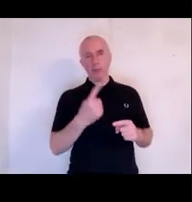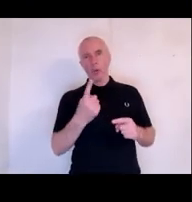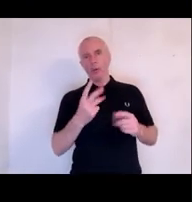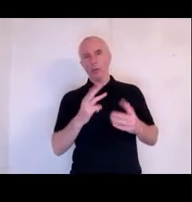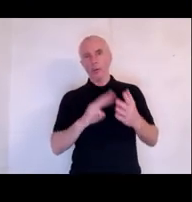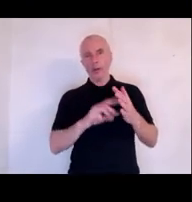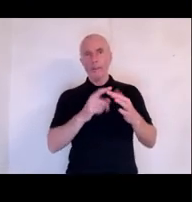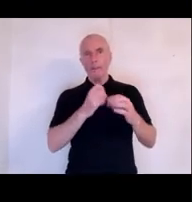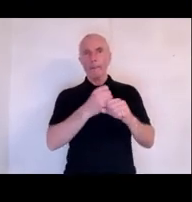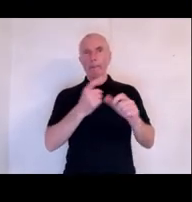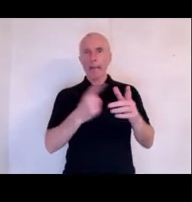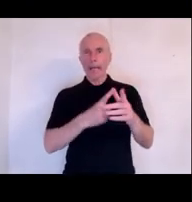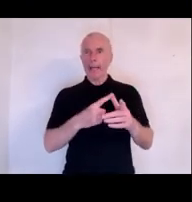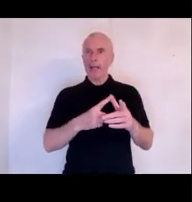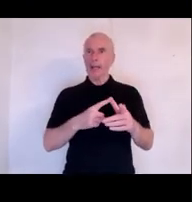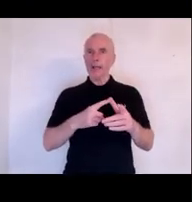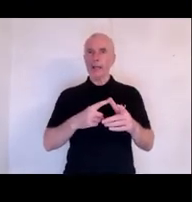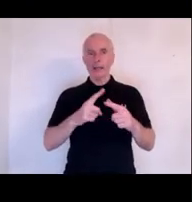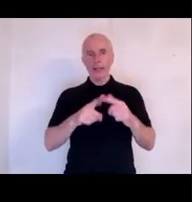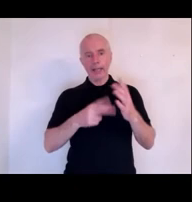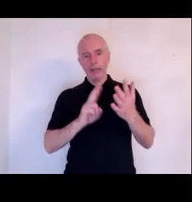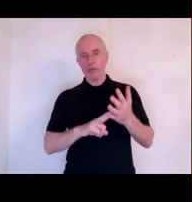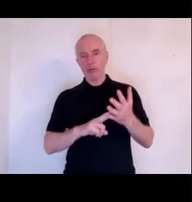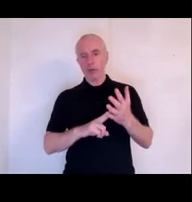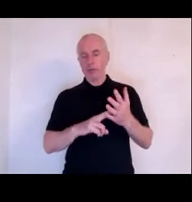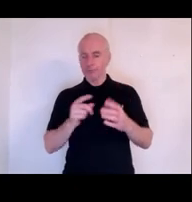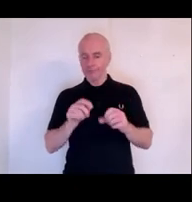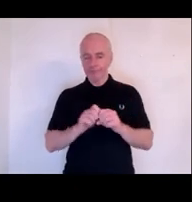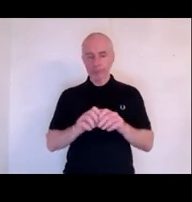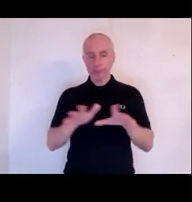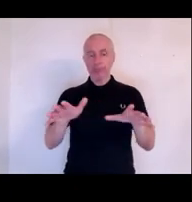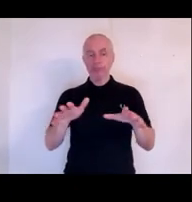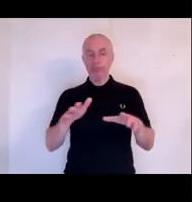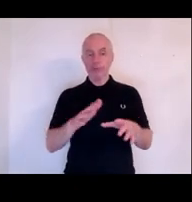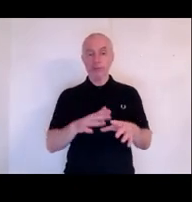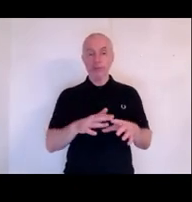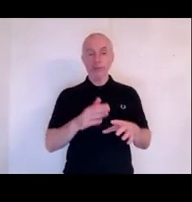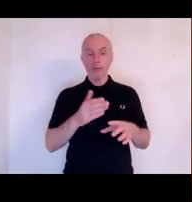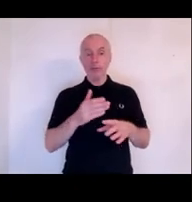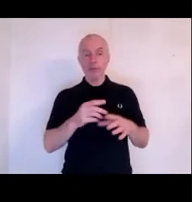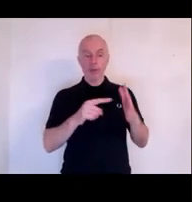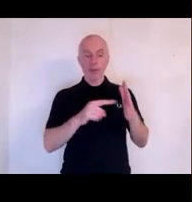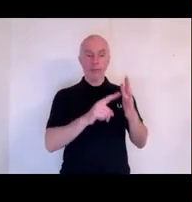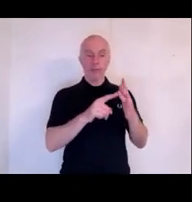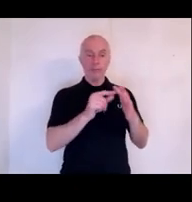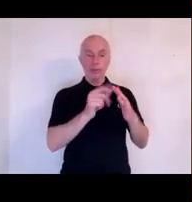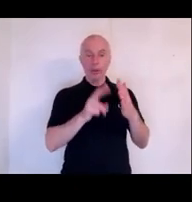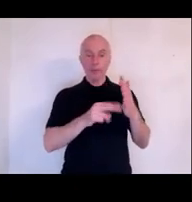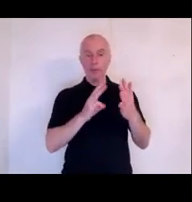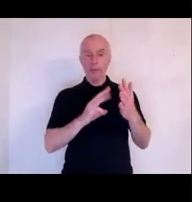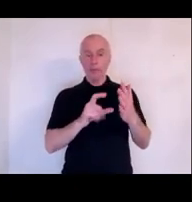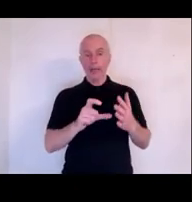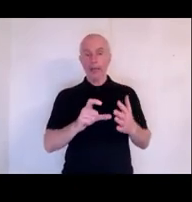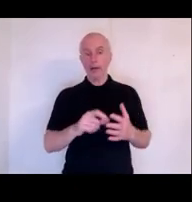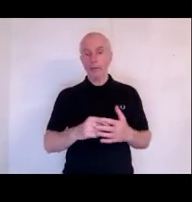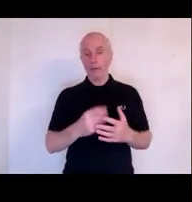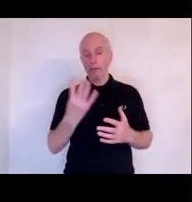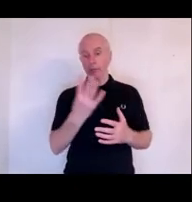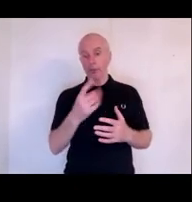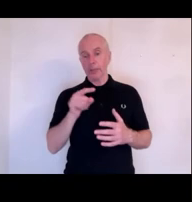again in a fission reactor. The neutrons released from a tokamak are 14.1 MeV.